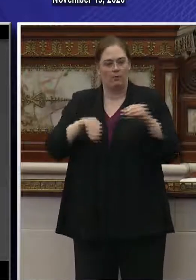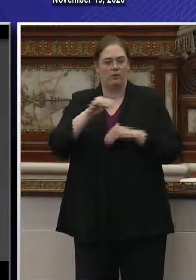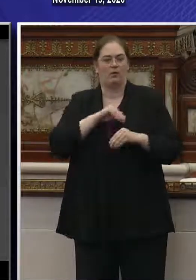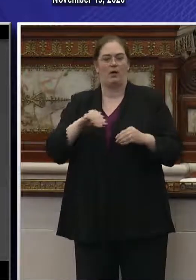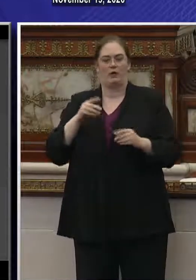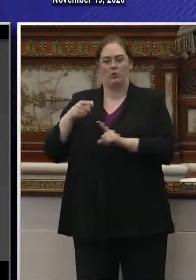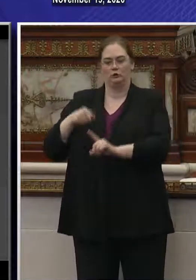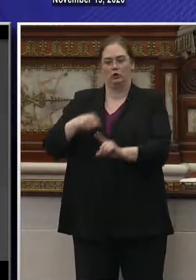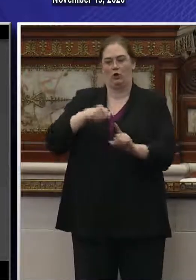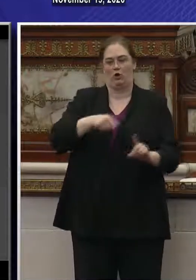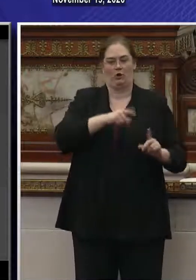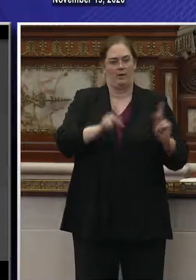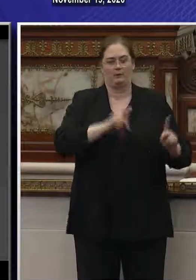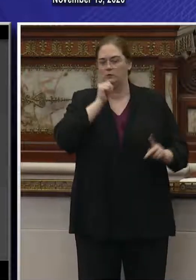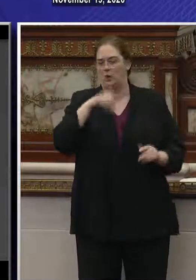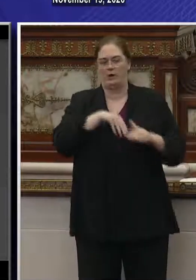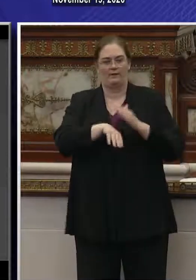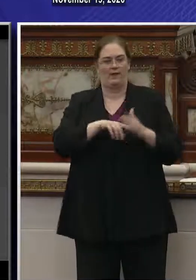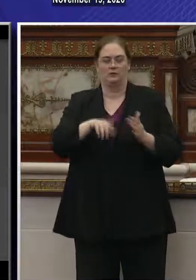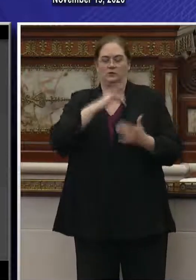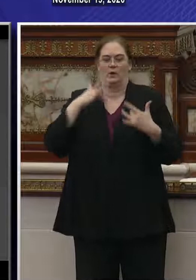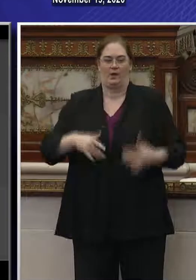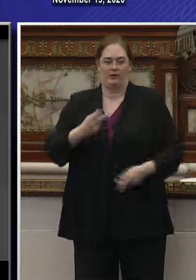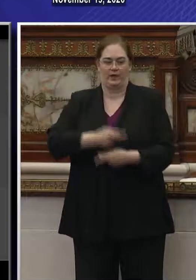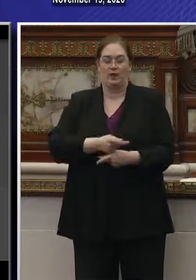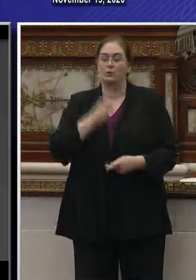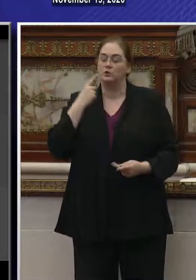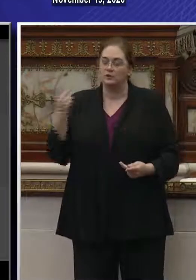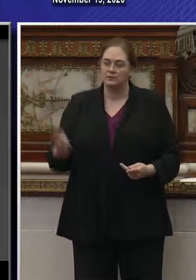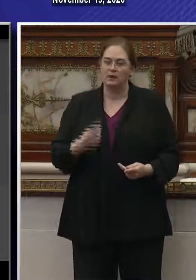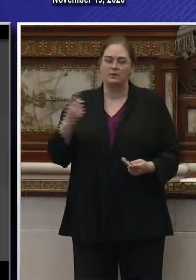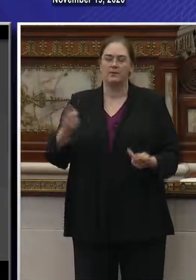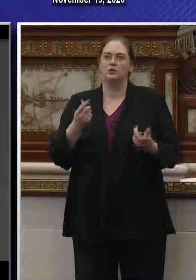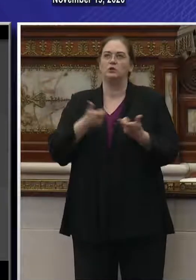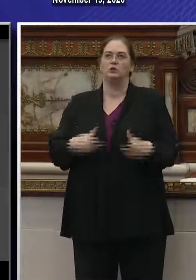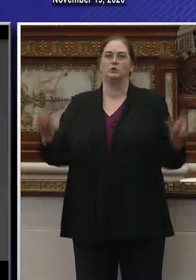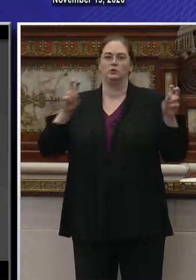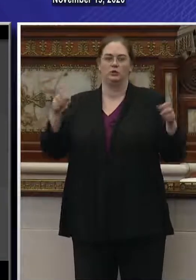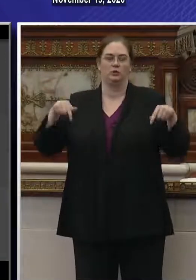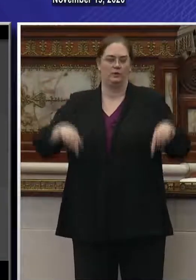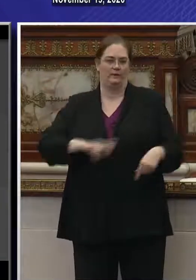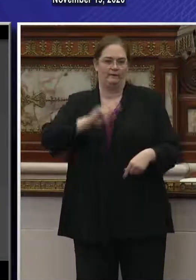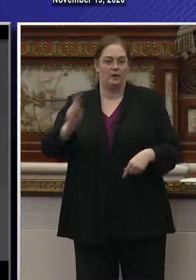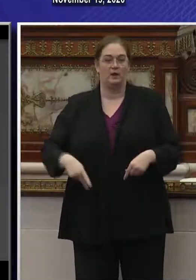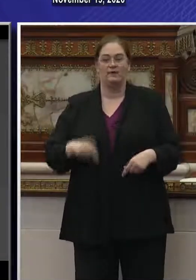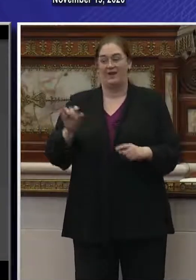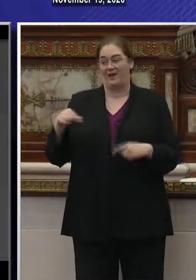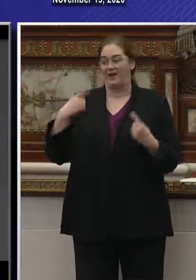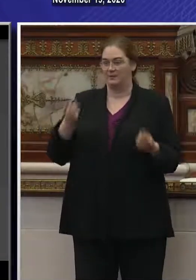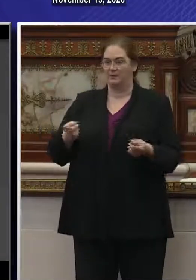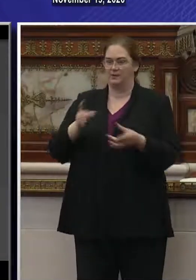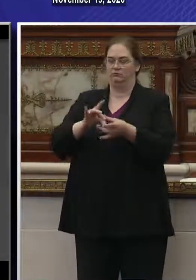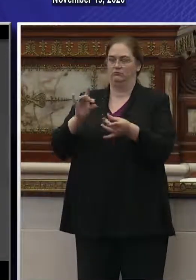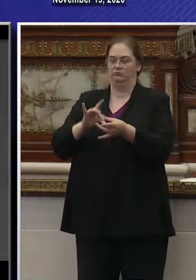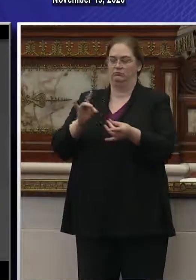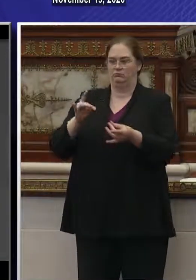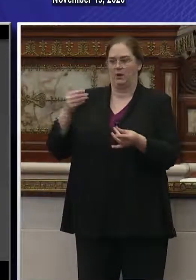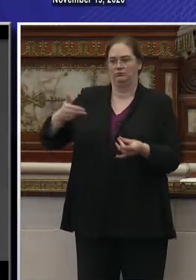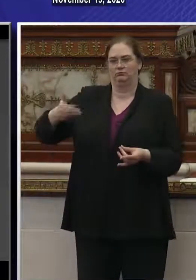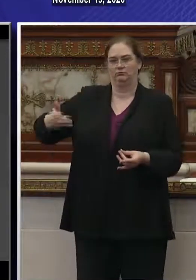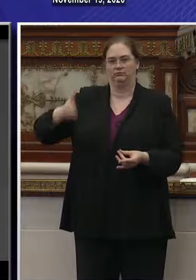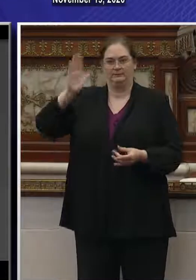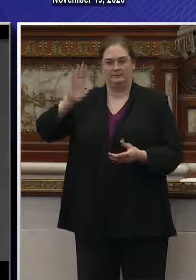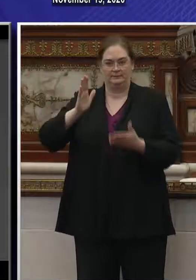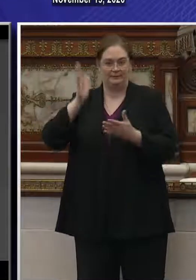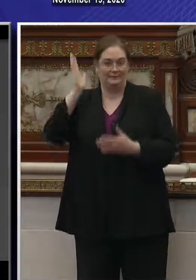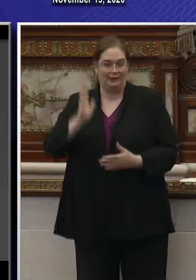target populations that don't have access to healthcare, which is something that is a huge issue in Philadelphia, as has been outlined by previous speakers,